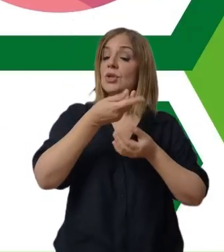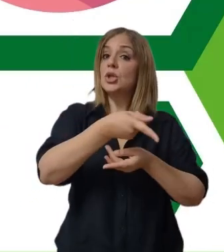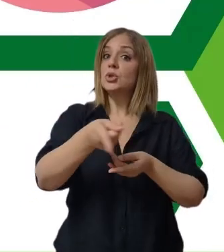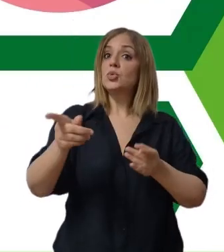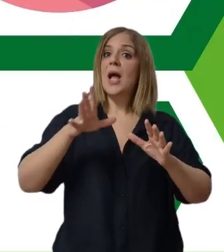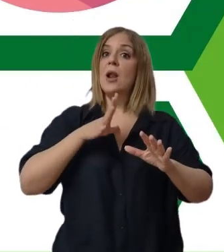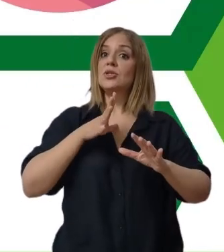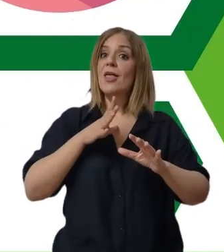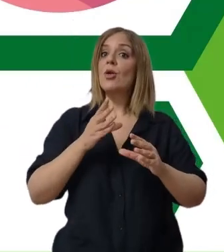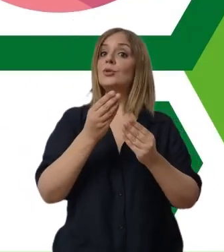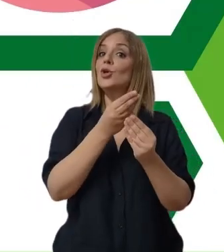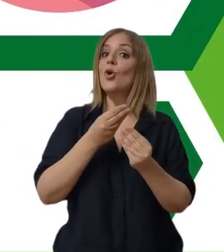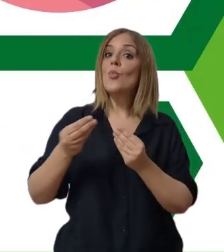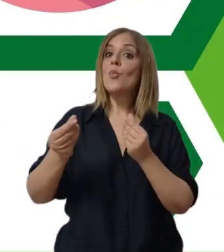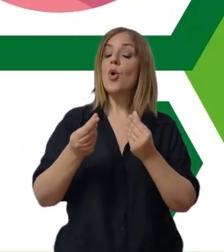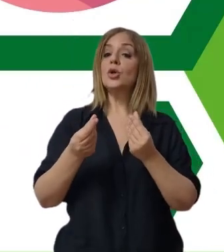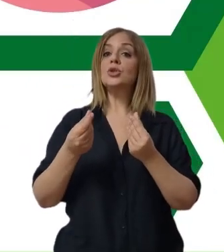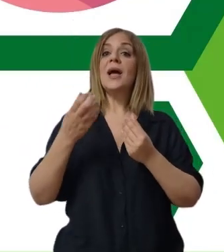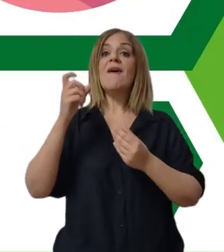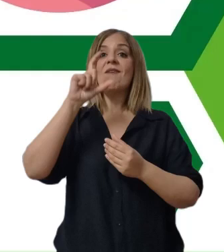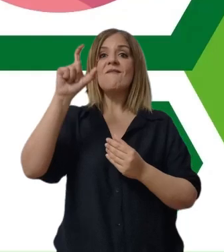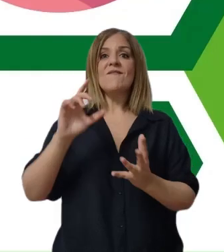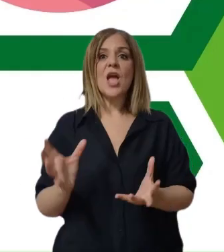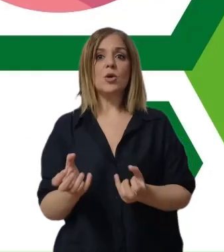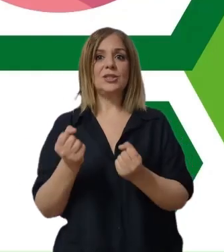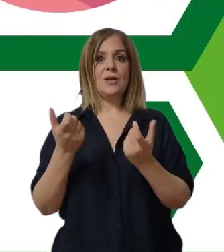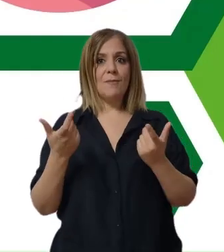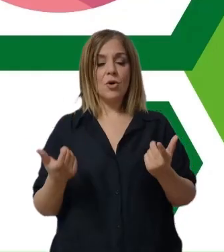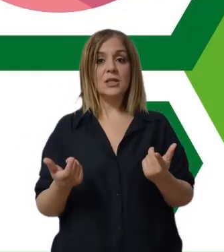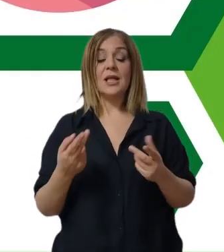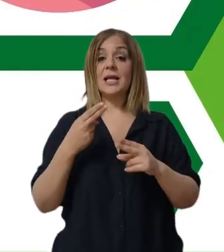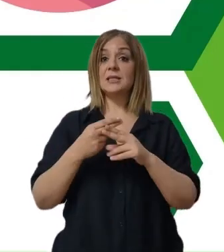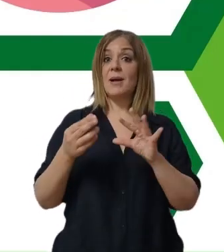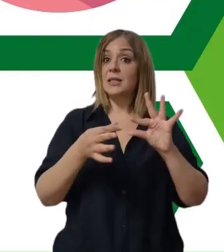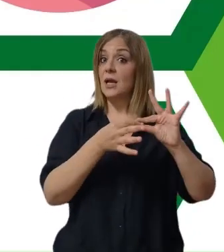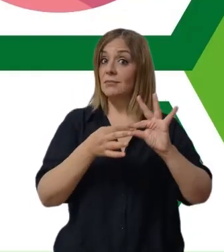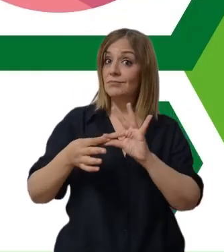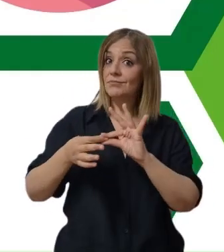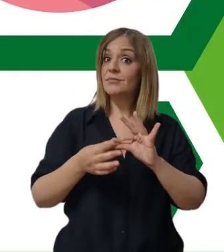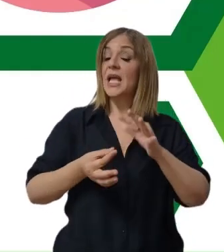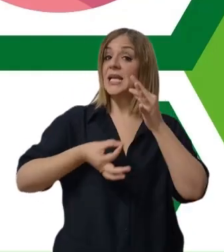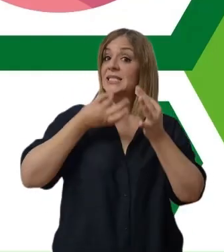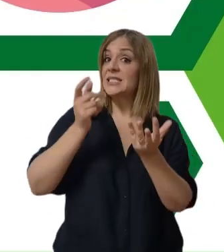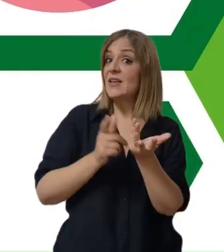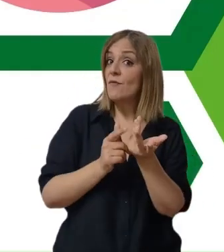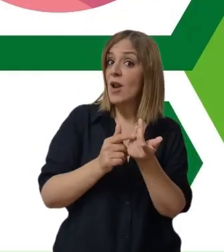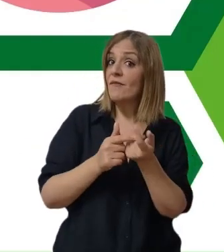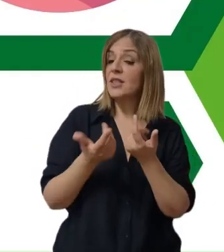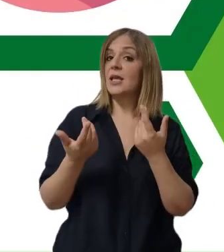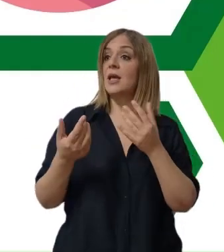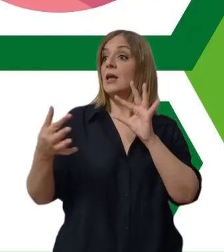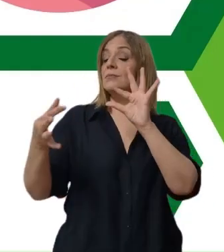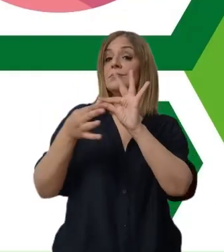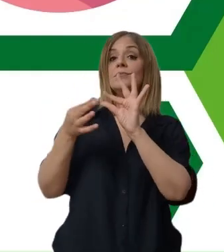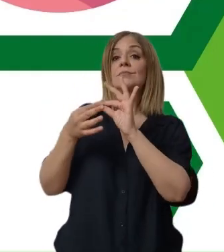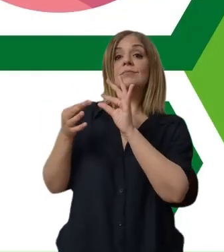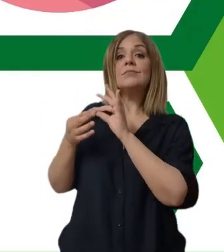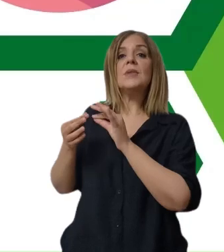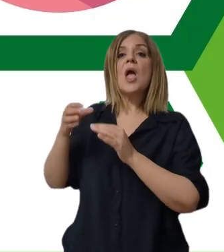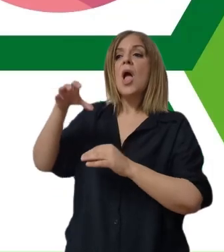to be more sustainable. We have collaboration and advocacy, partnered with local authorities